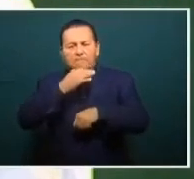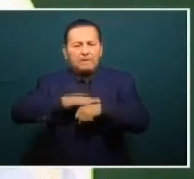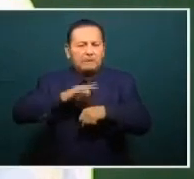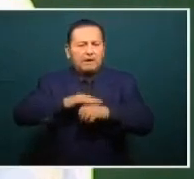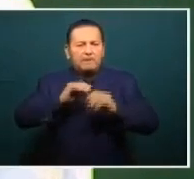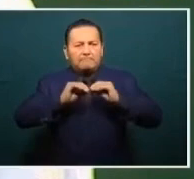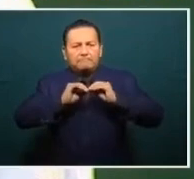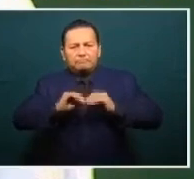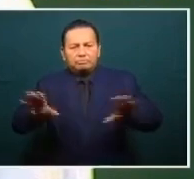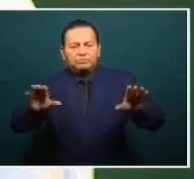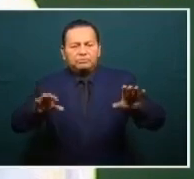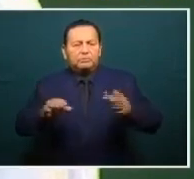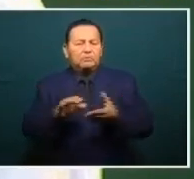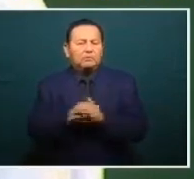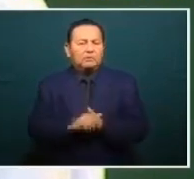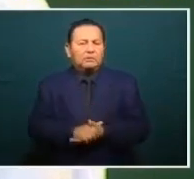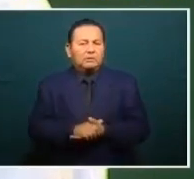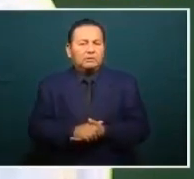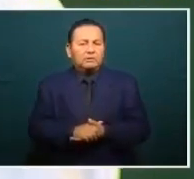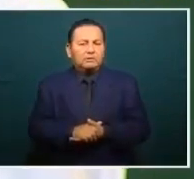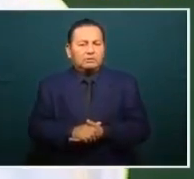Because it was a strong message.